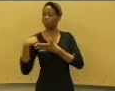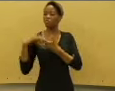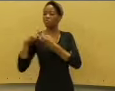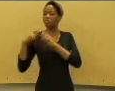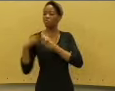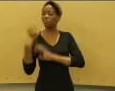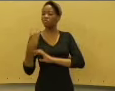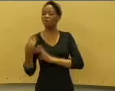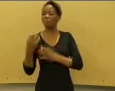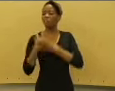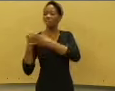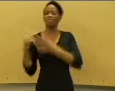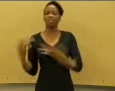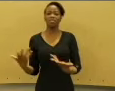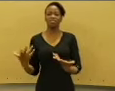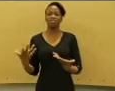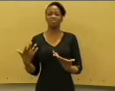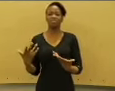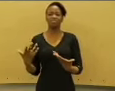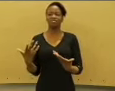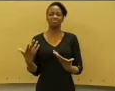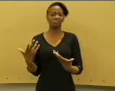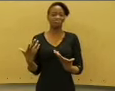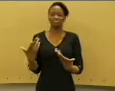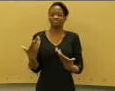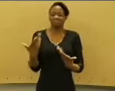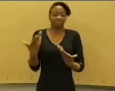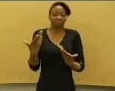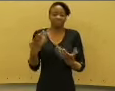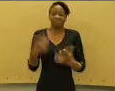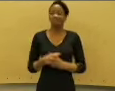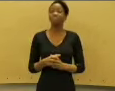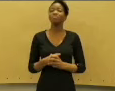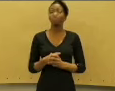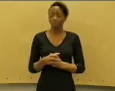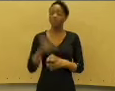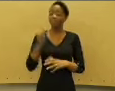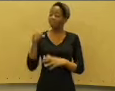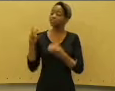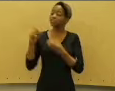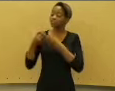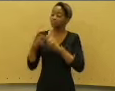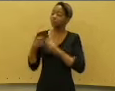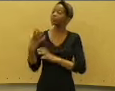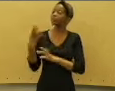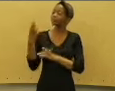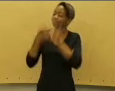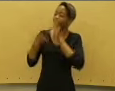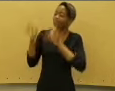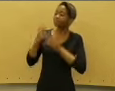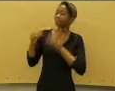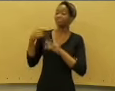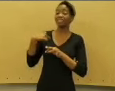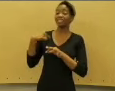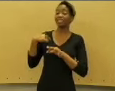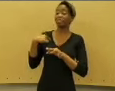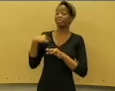So I don't, is this you then? Once I'm, okay, so tell me what the problem is, and then I'm not a qualified